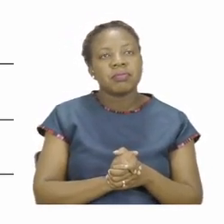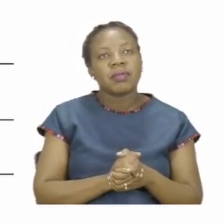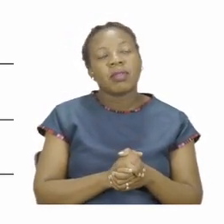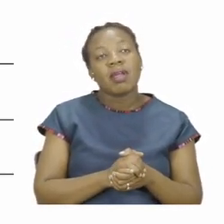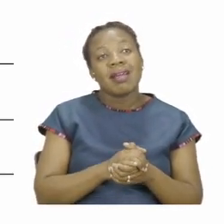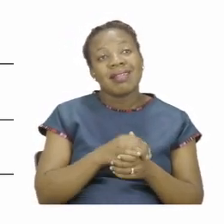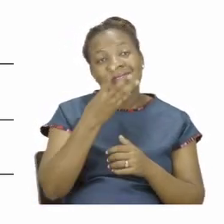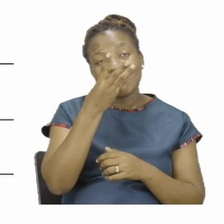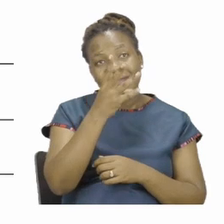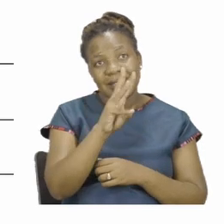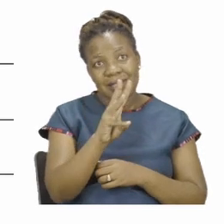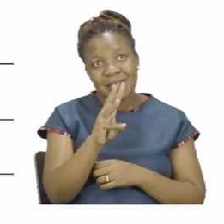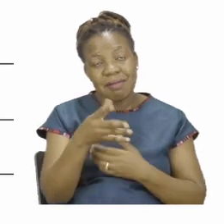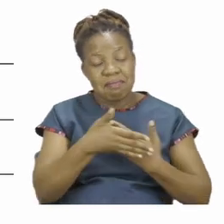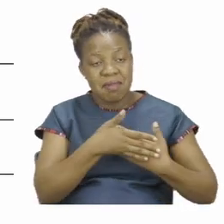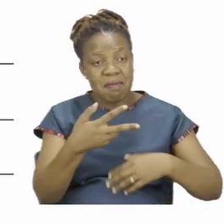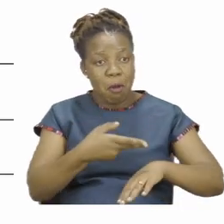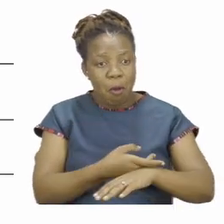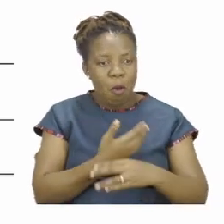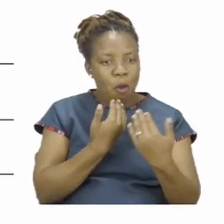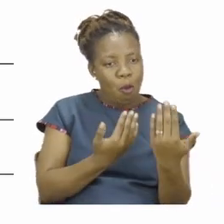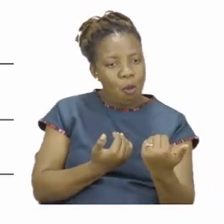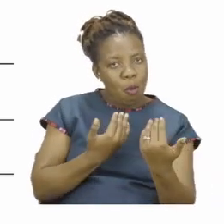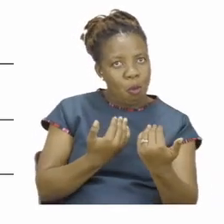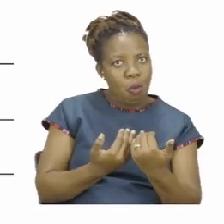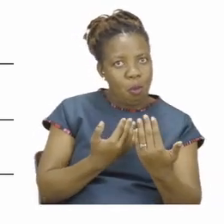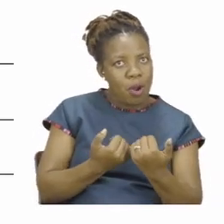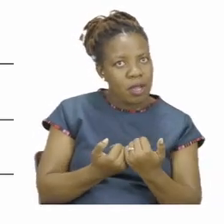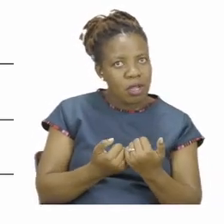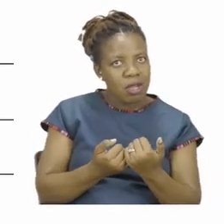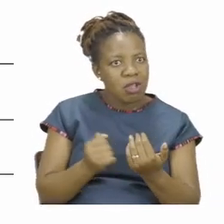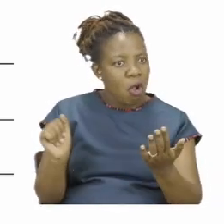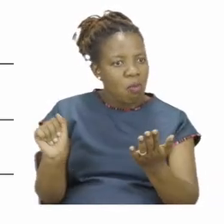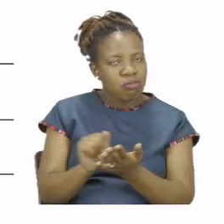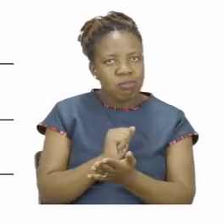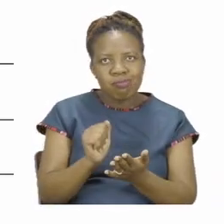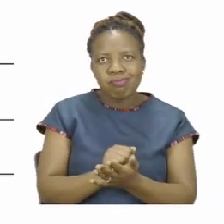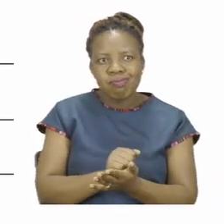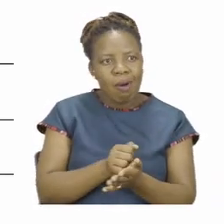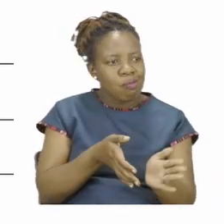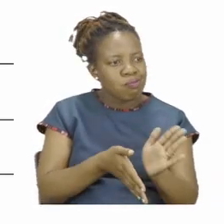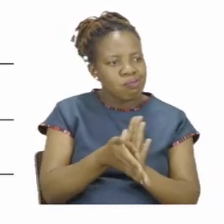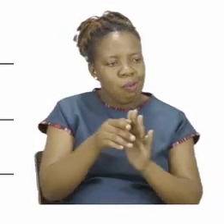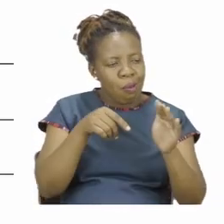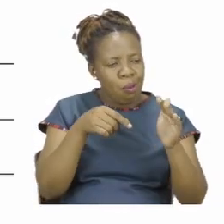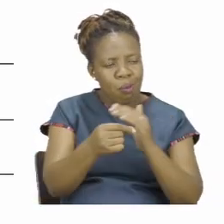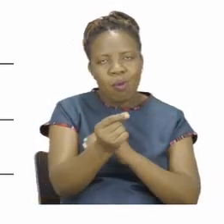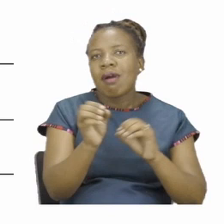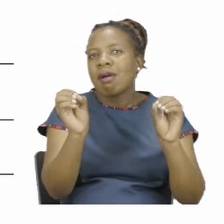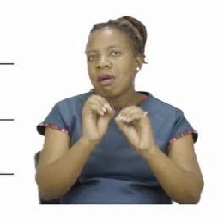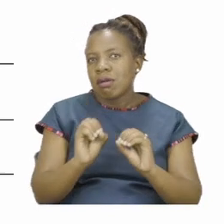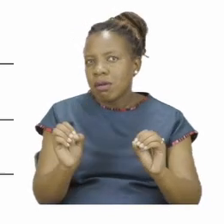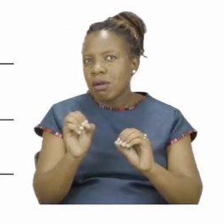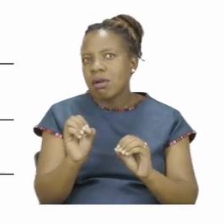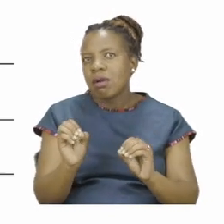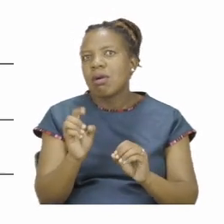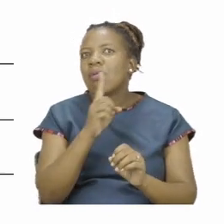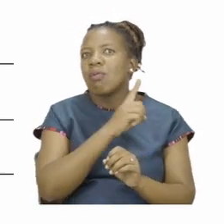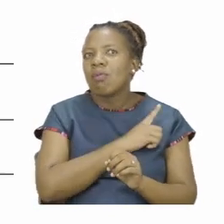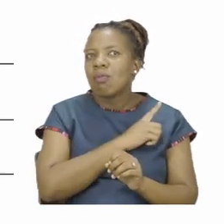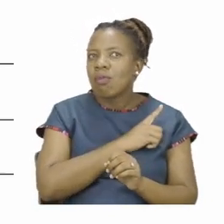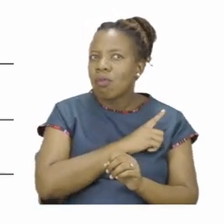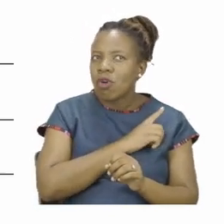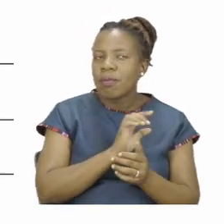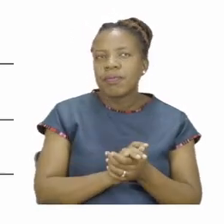away? Then number 7 says, what lesson can we learn from the lamb?